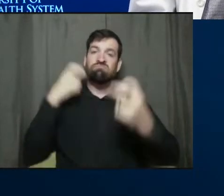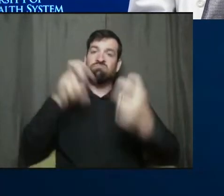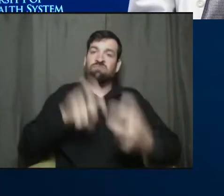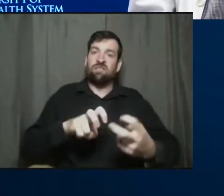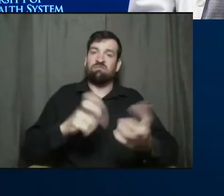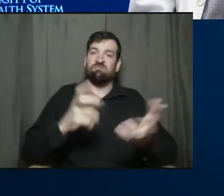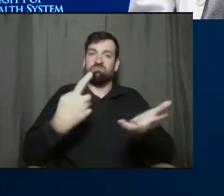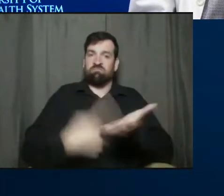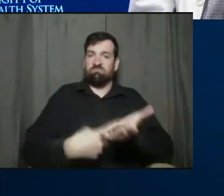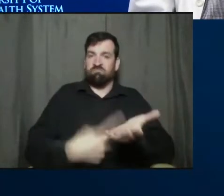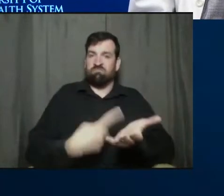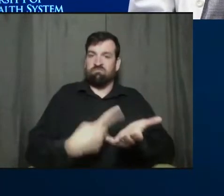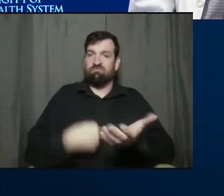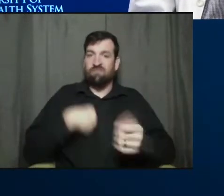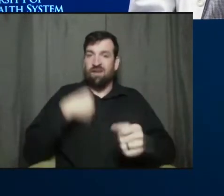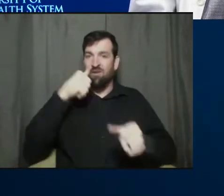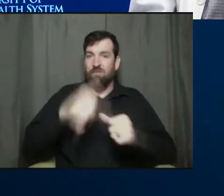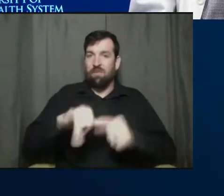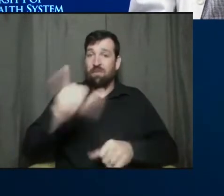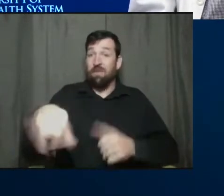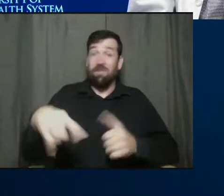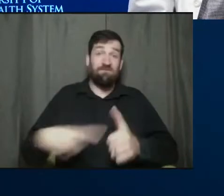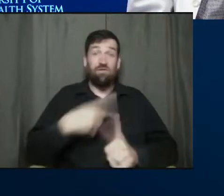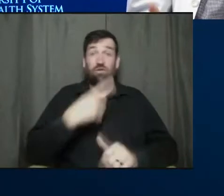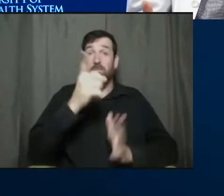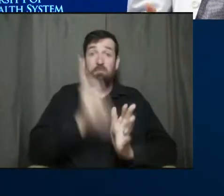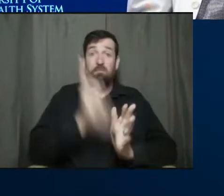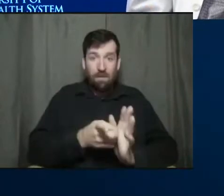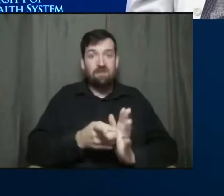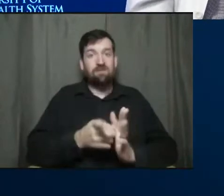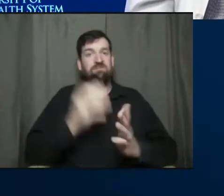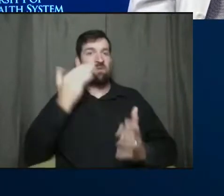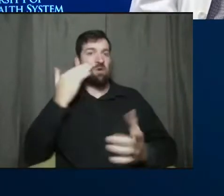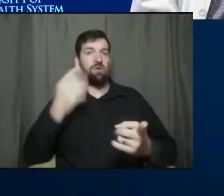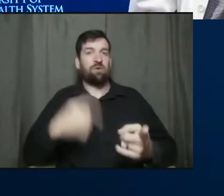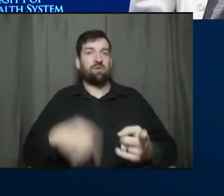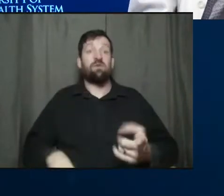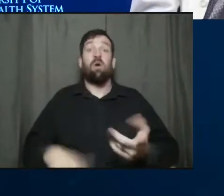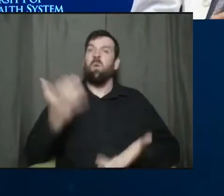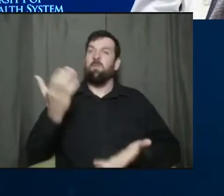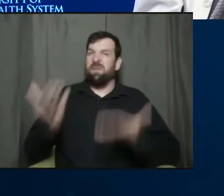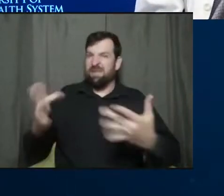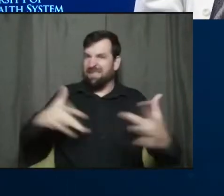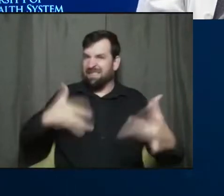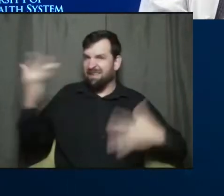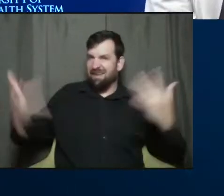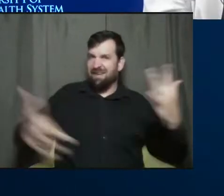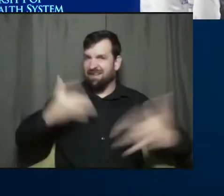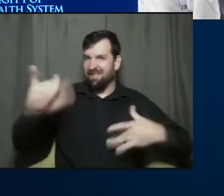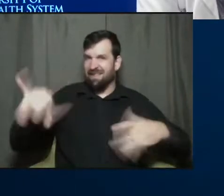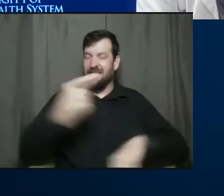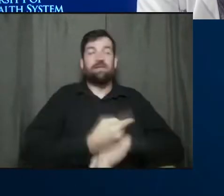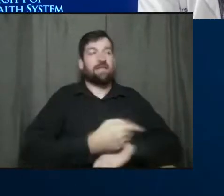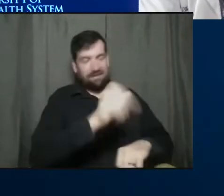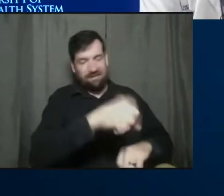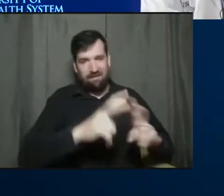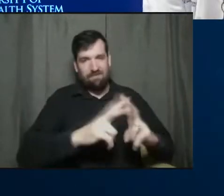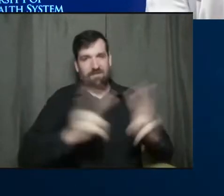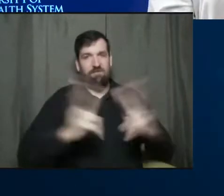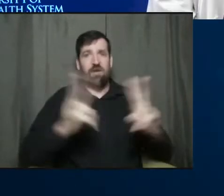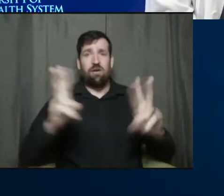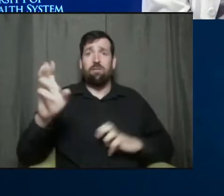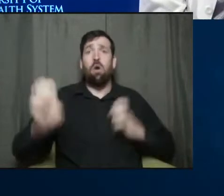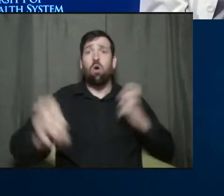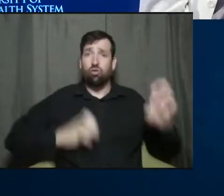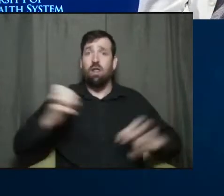And so I just remember that was the first moment I really got to know you, and you were really open about it. I might have been excited that day, too. You were very excited. You were very emotional, I have to say,